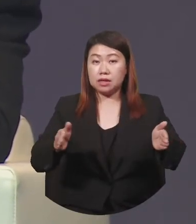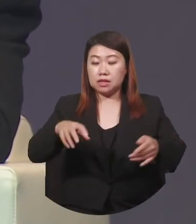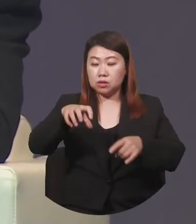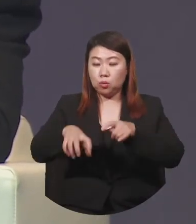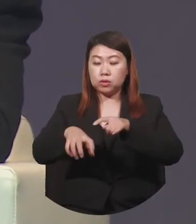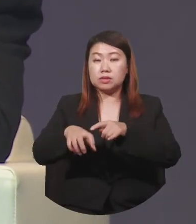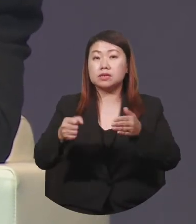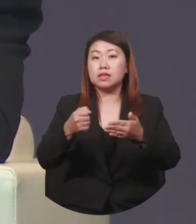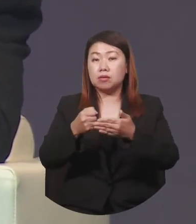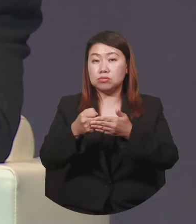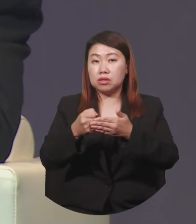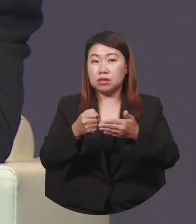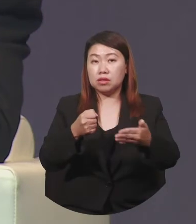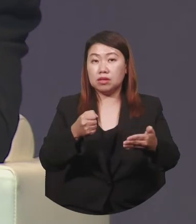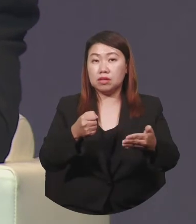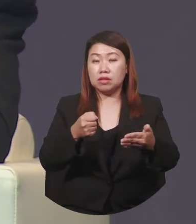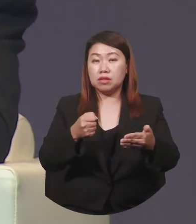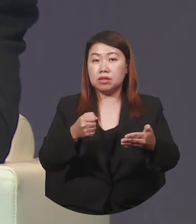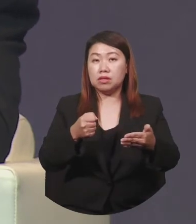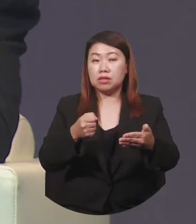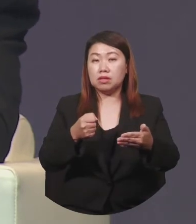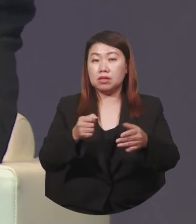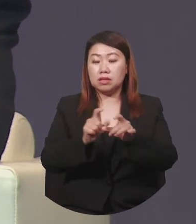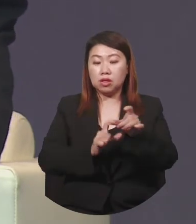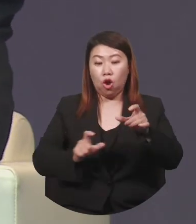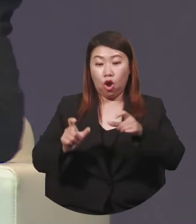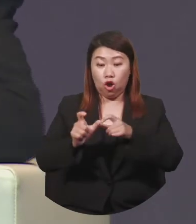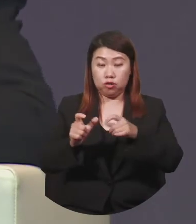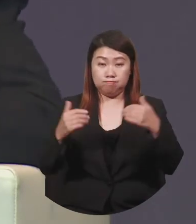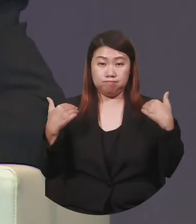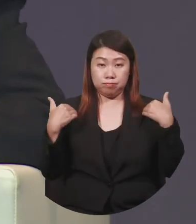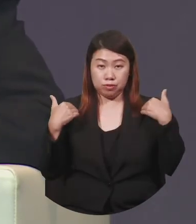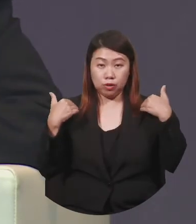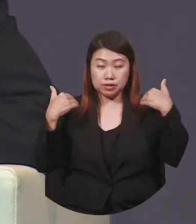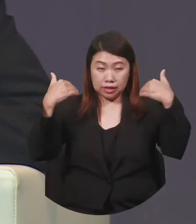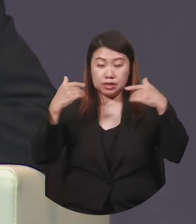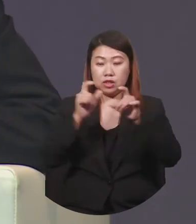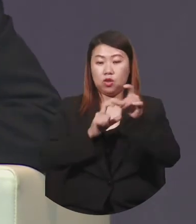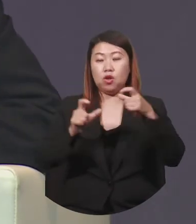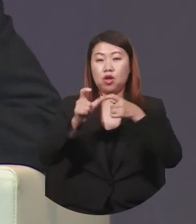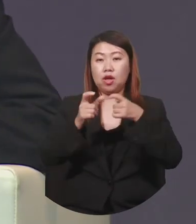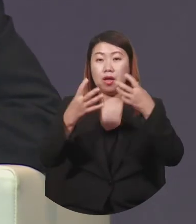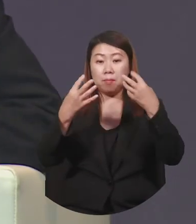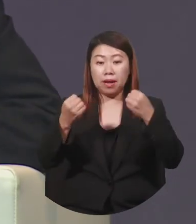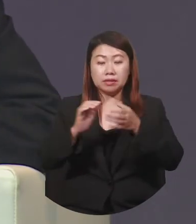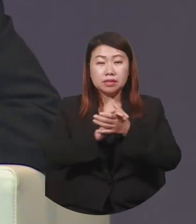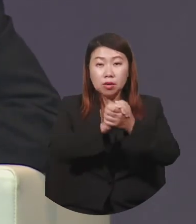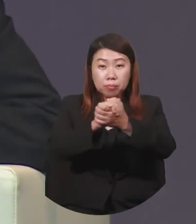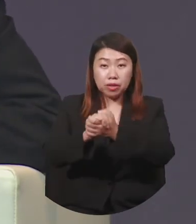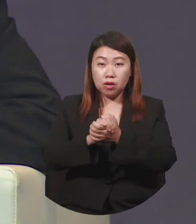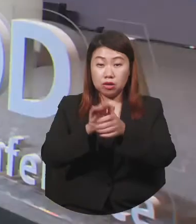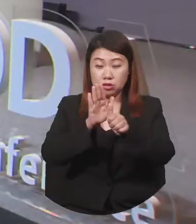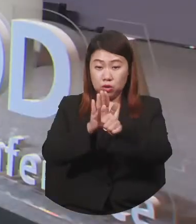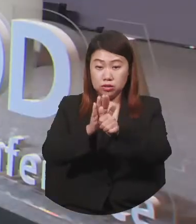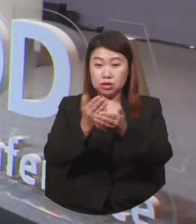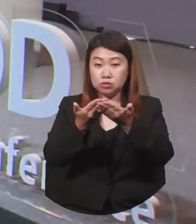Indonesian will be part of this cooperation. Thank you. Thank you. Colleague from TICA? Thank you very much. First of all, I